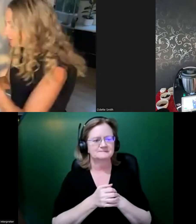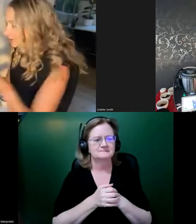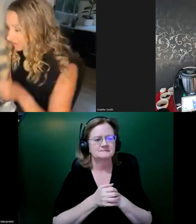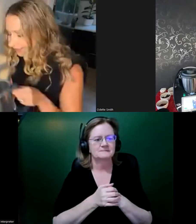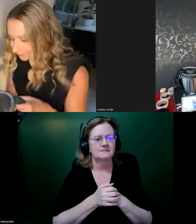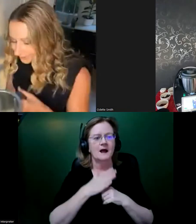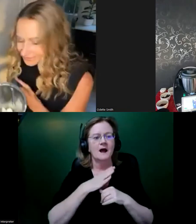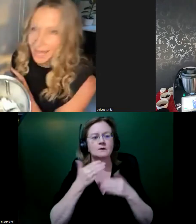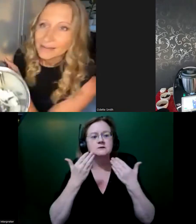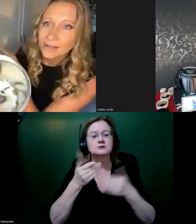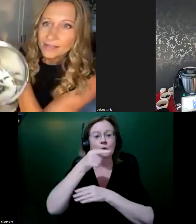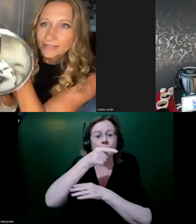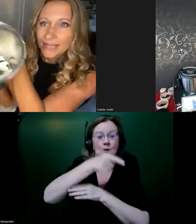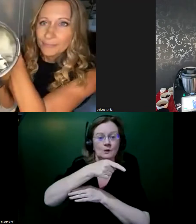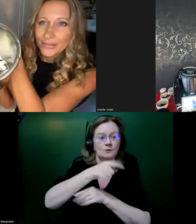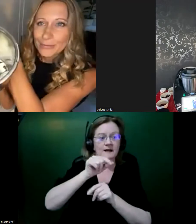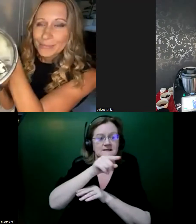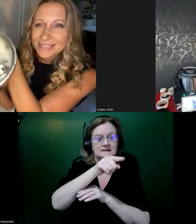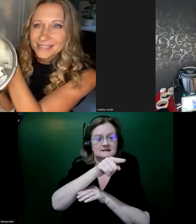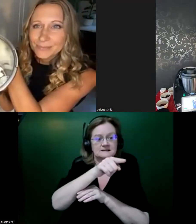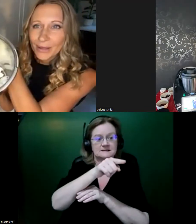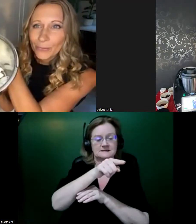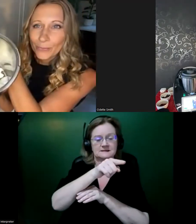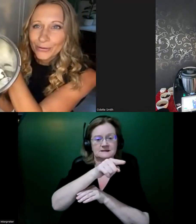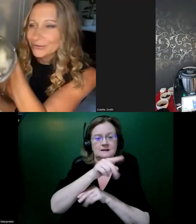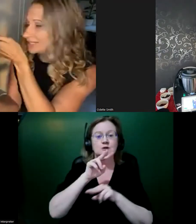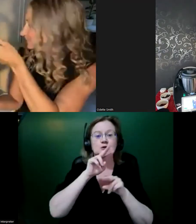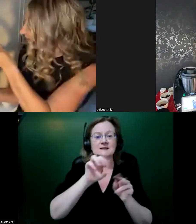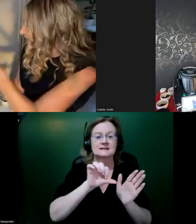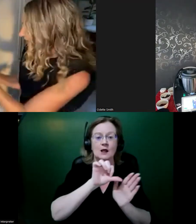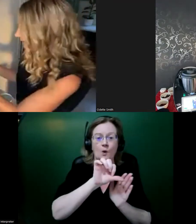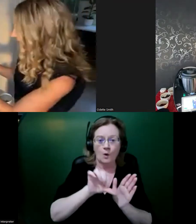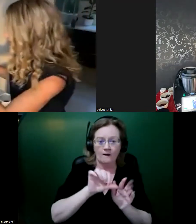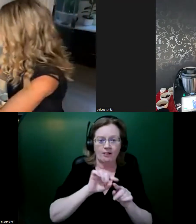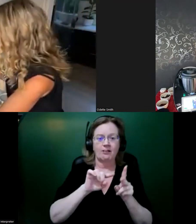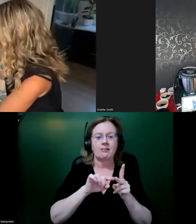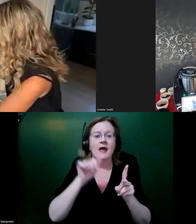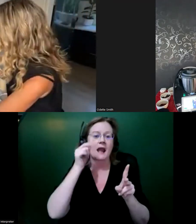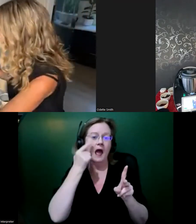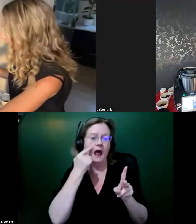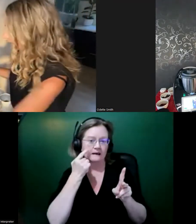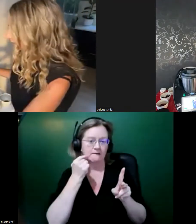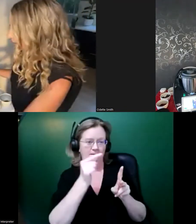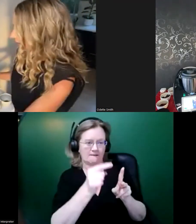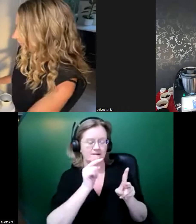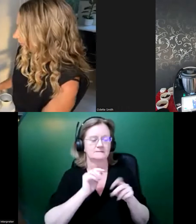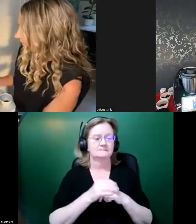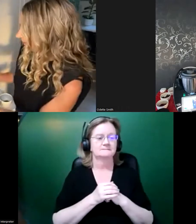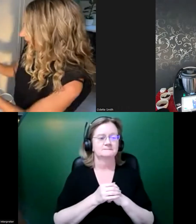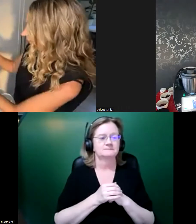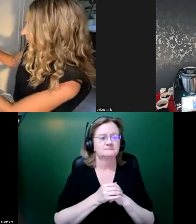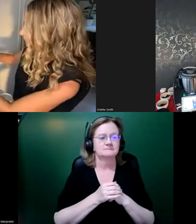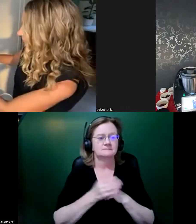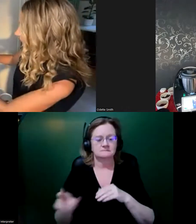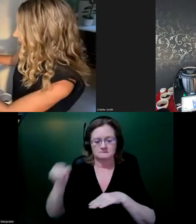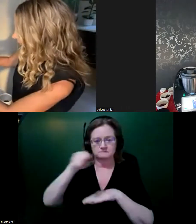want to show you there what I've done. So in my Thermomix, there's my oil, there's my onions. And I'm going to put my